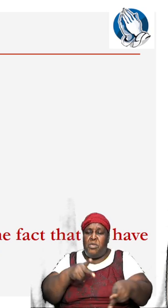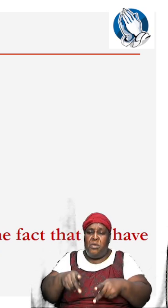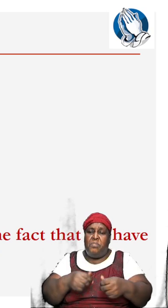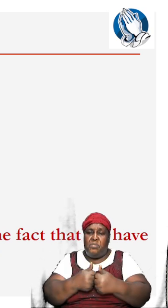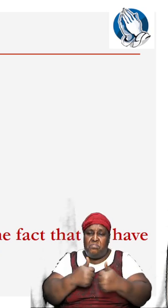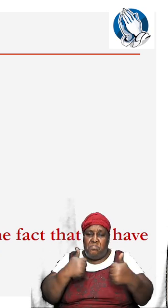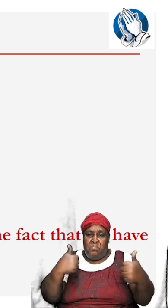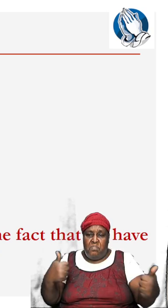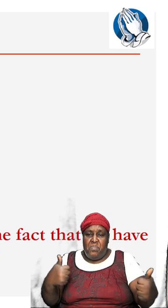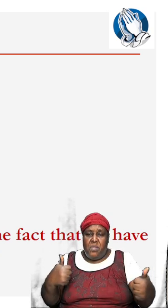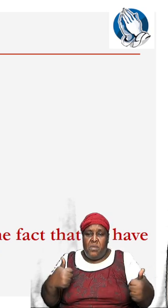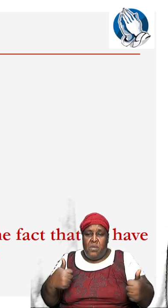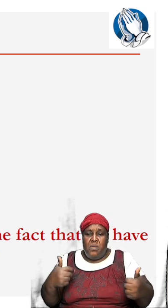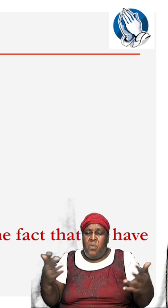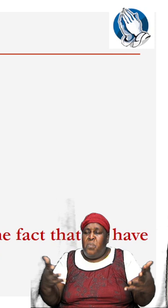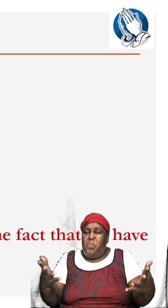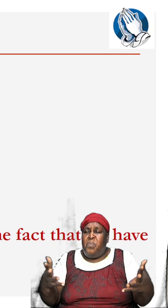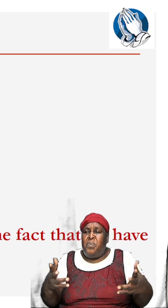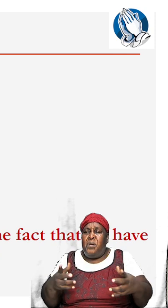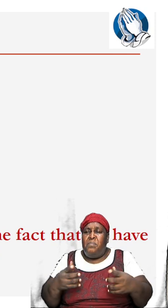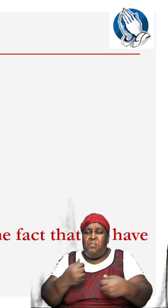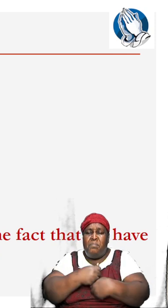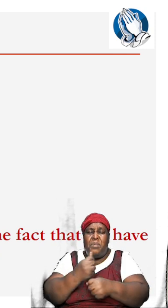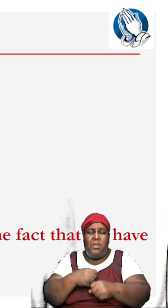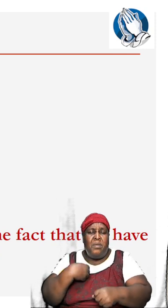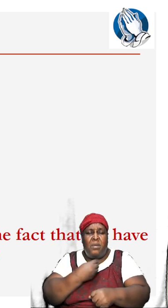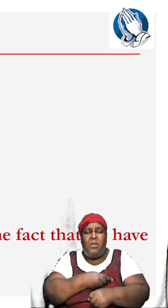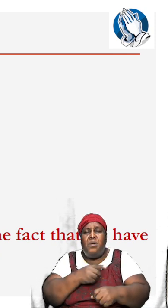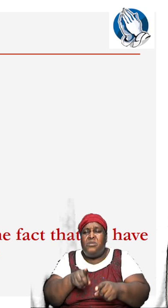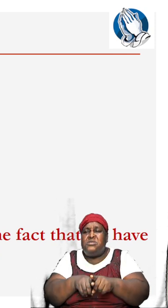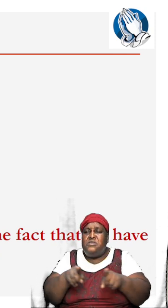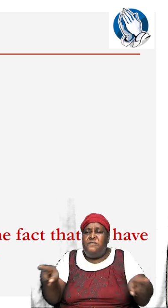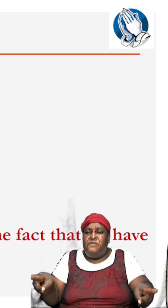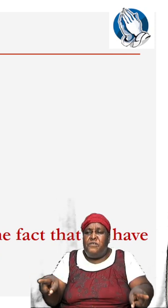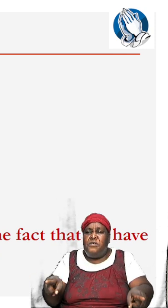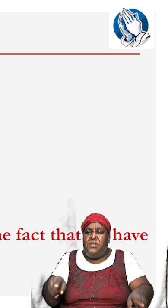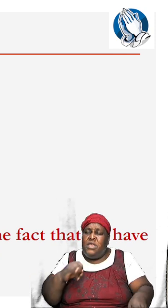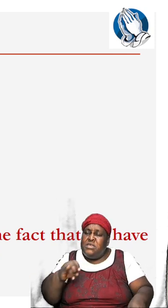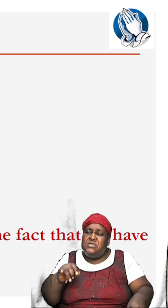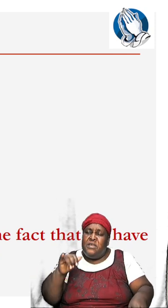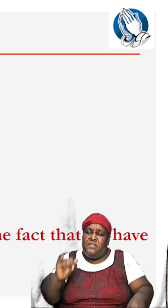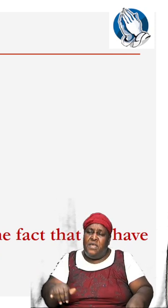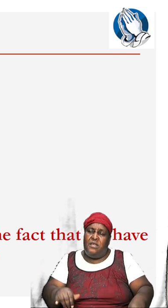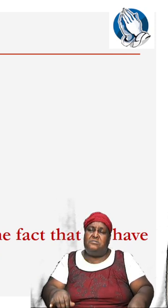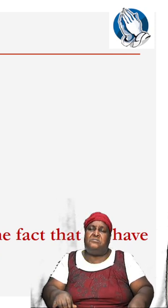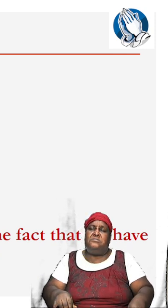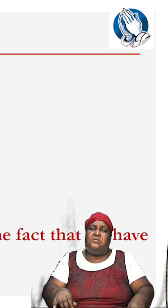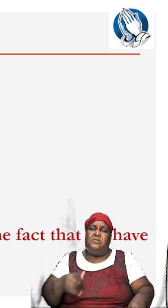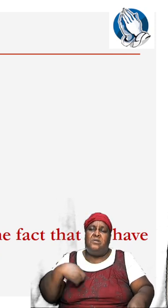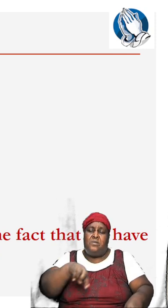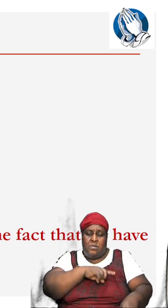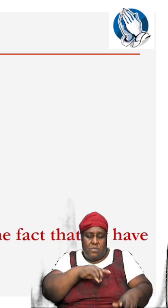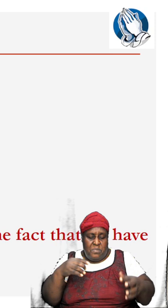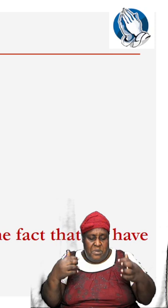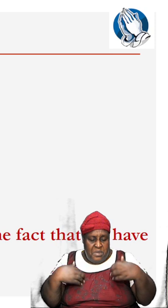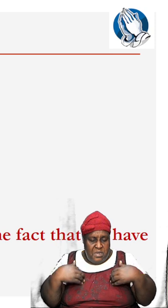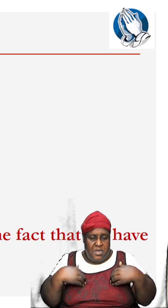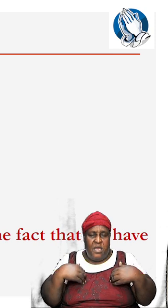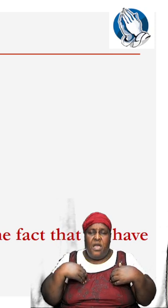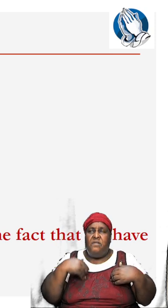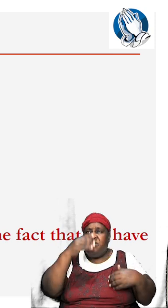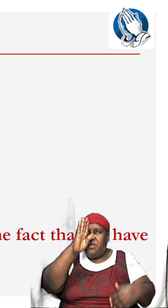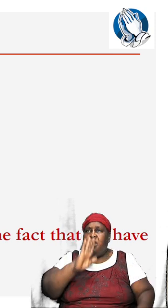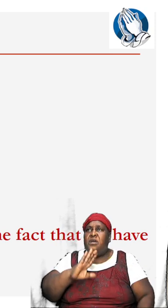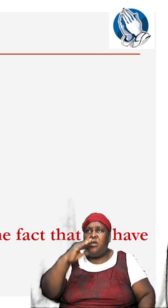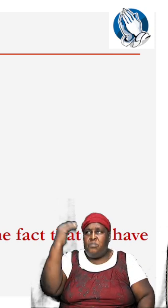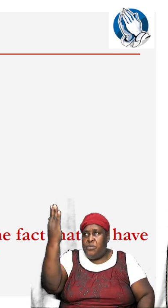what distinguishes us from everybody else, is the fact that we have the presence of God with